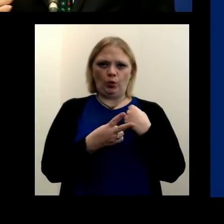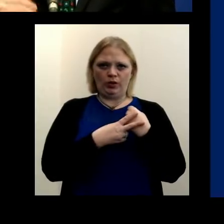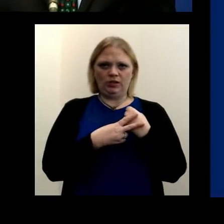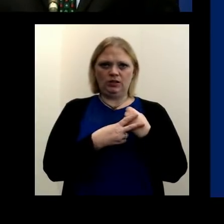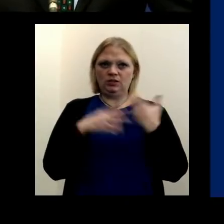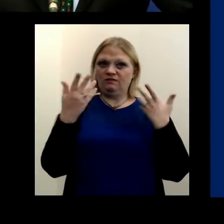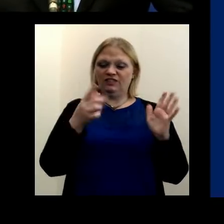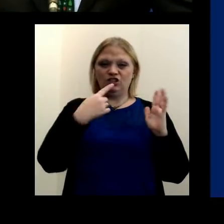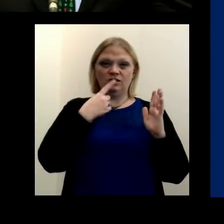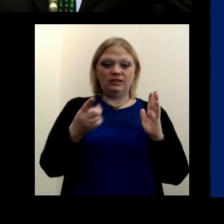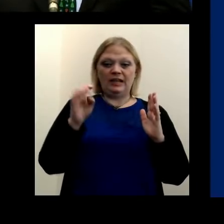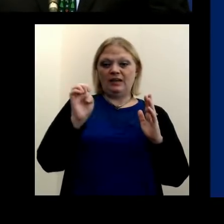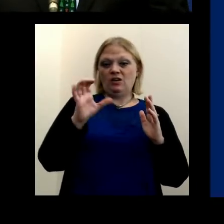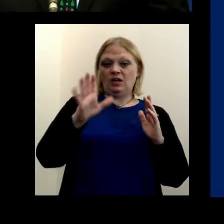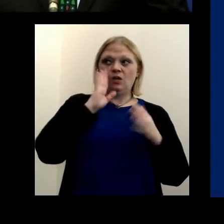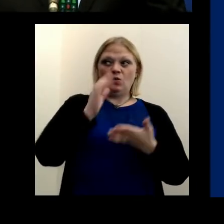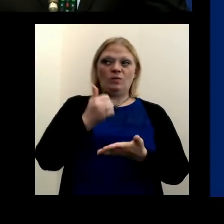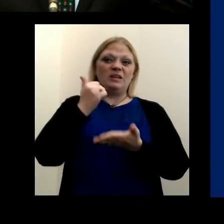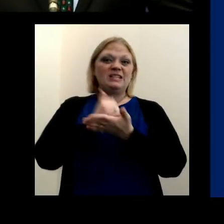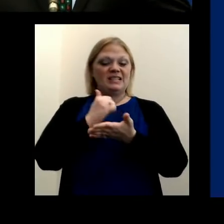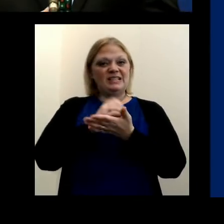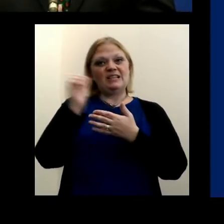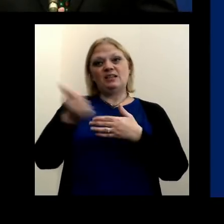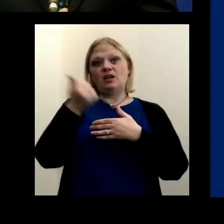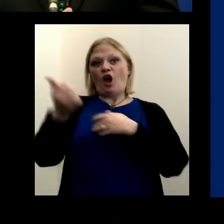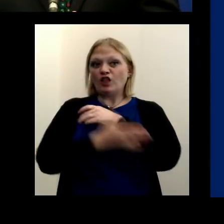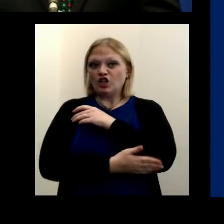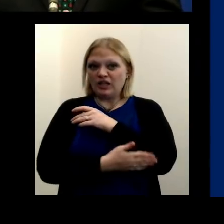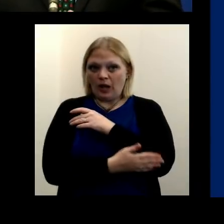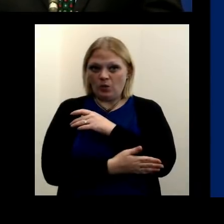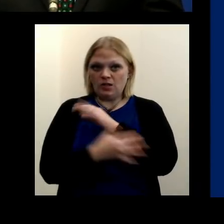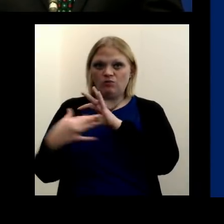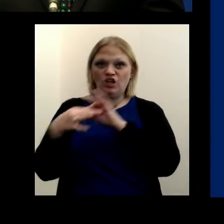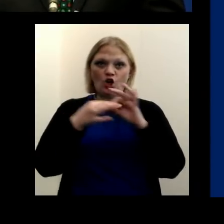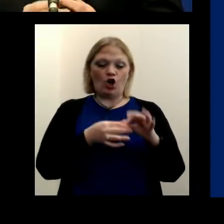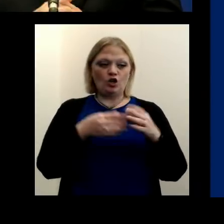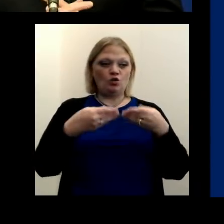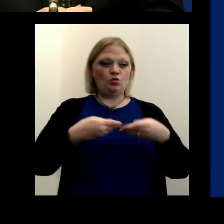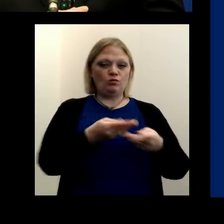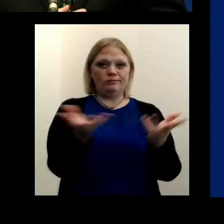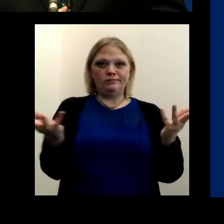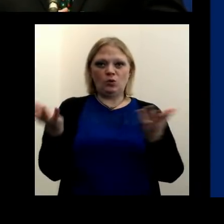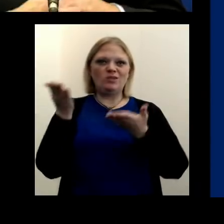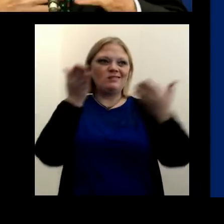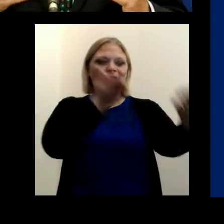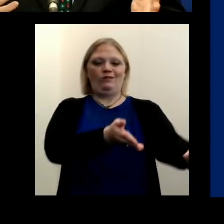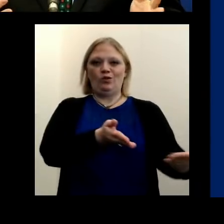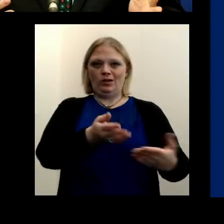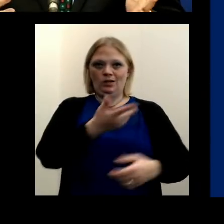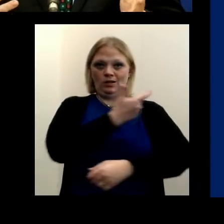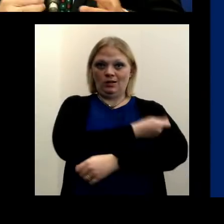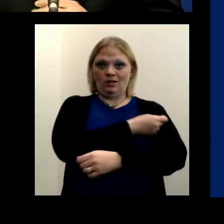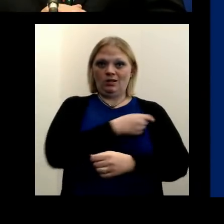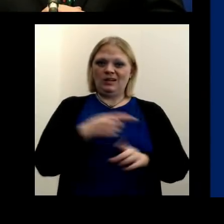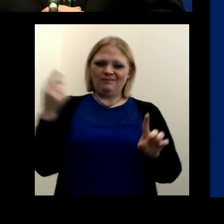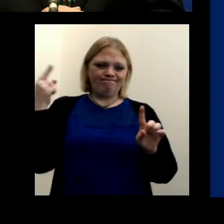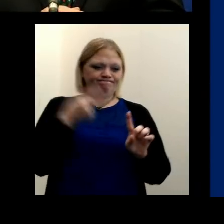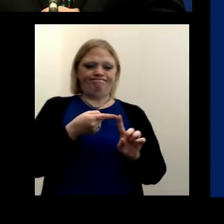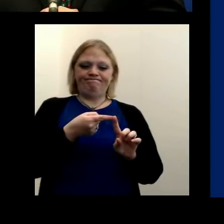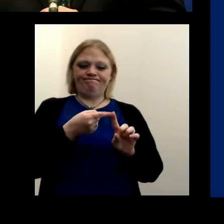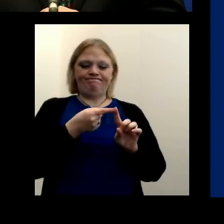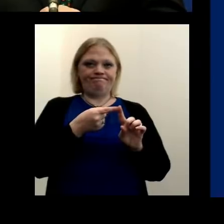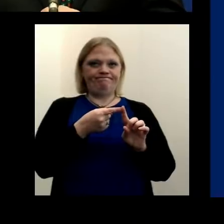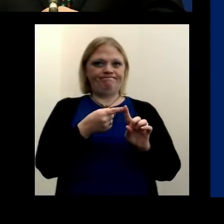appears that Erie County is going to be assisting the other counties with regards to the delivery of vaccine, and one of the key factors of that